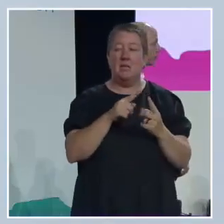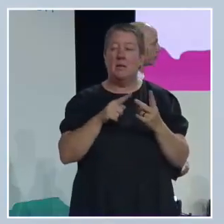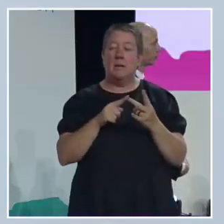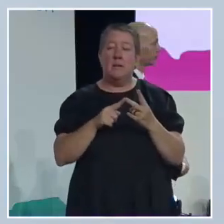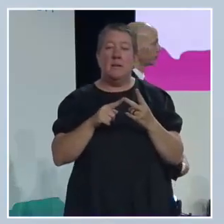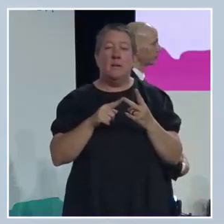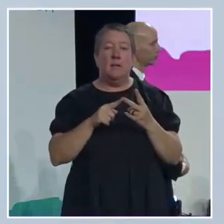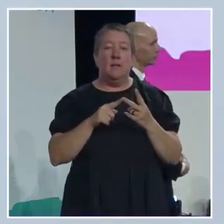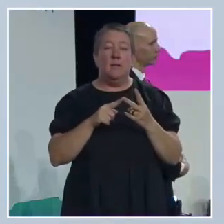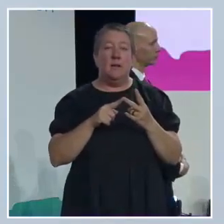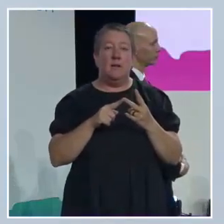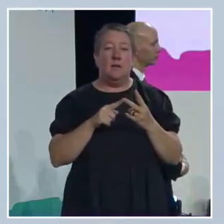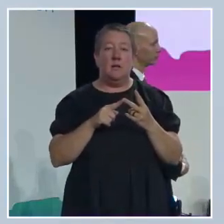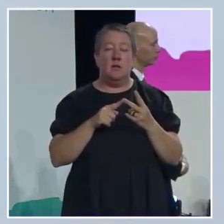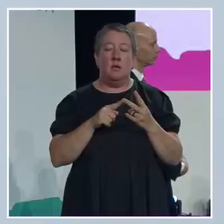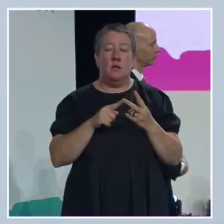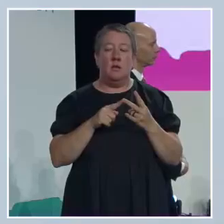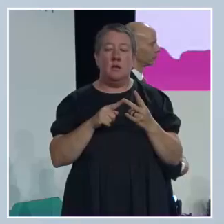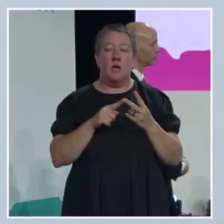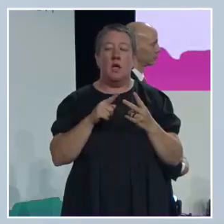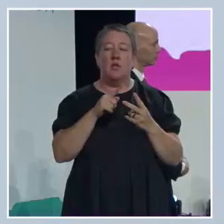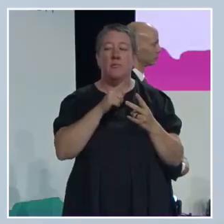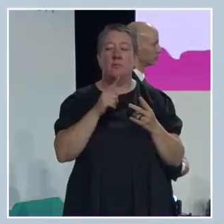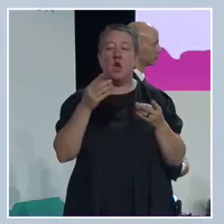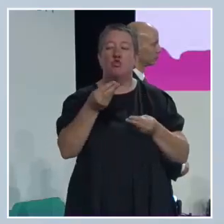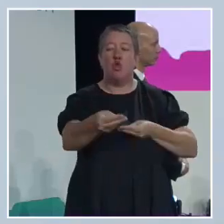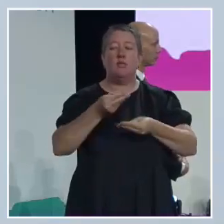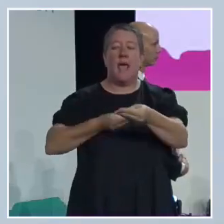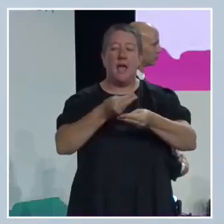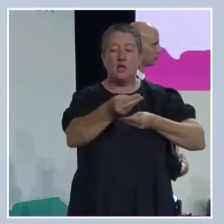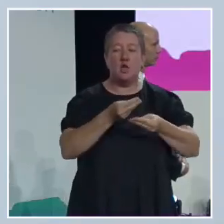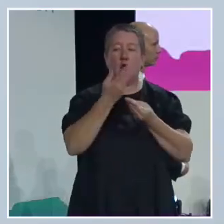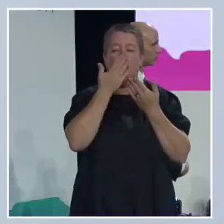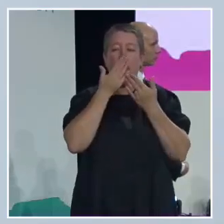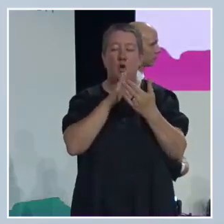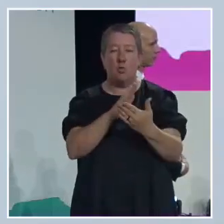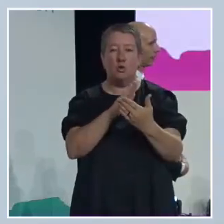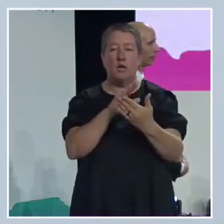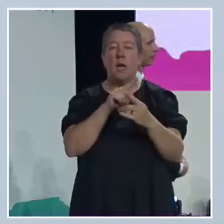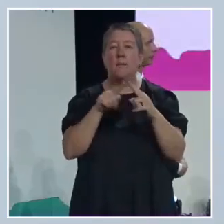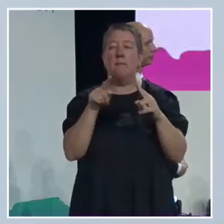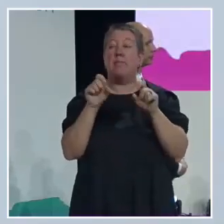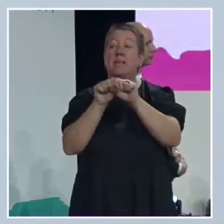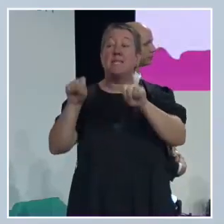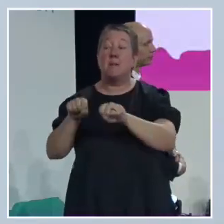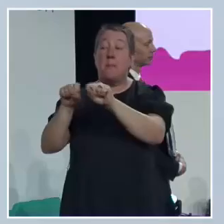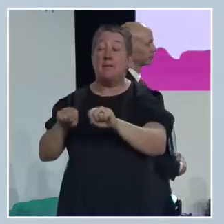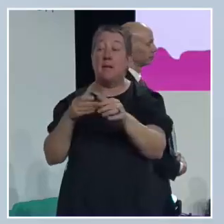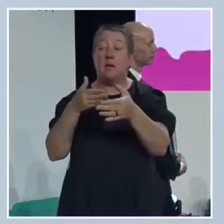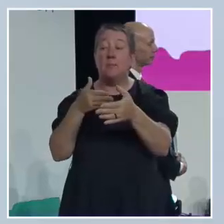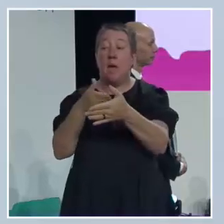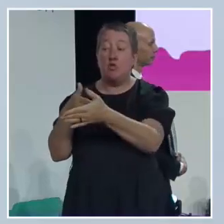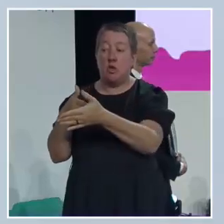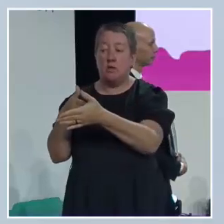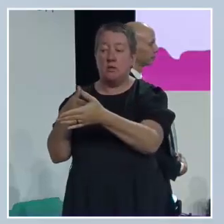to adopt a transaction-level approach focused on project level, which fails to address the systematic barriers that we need to